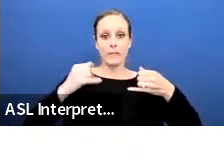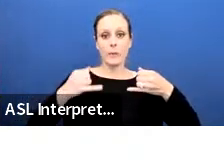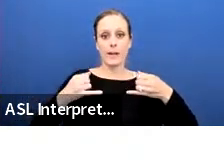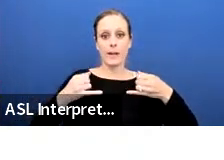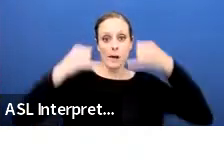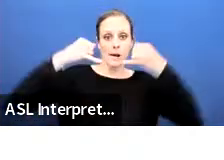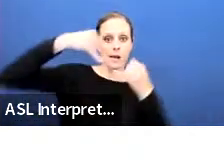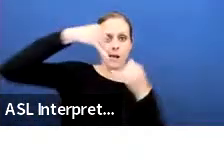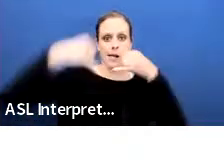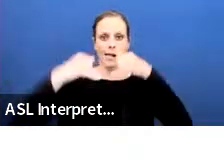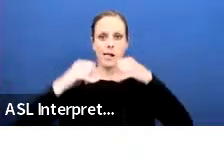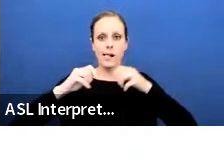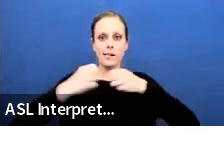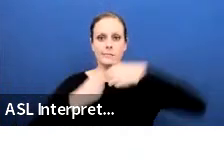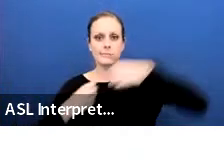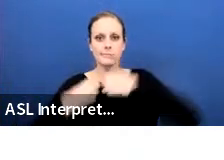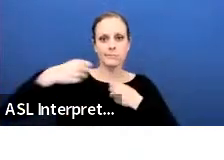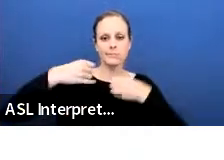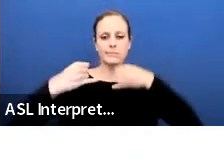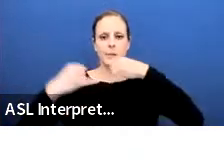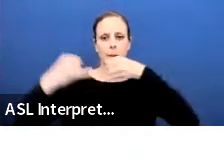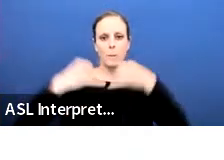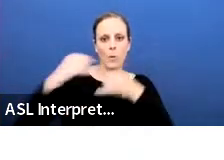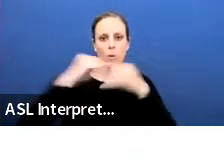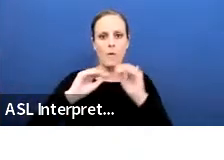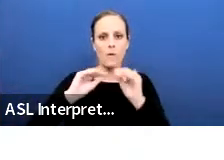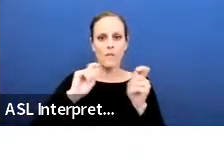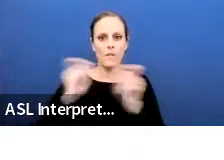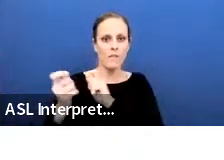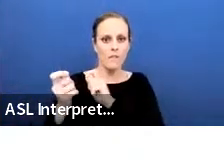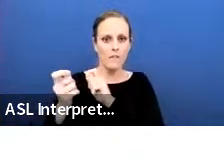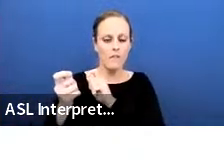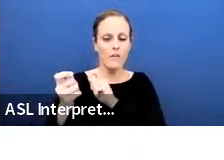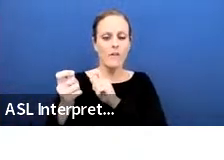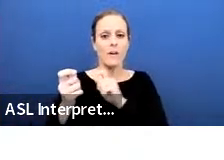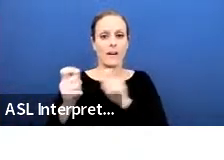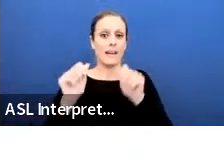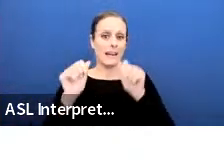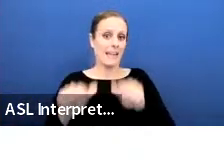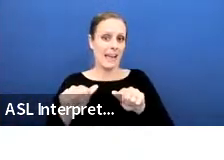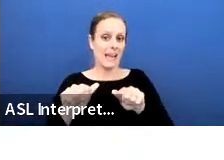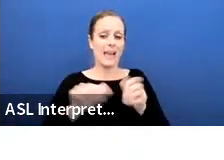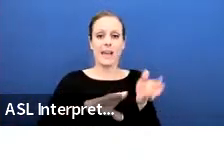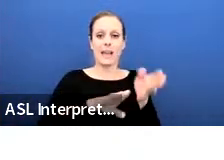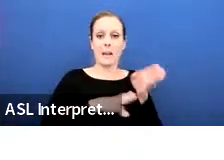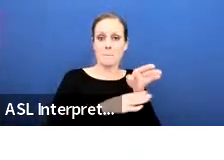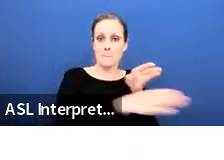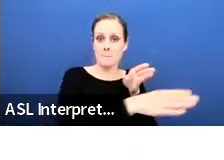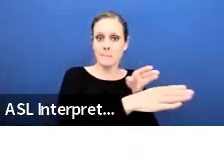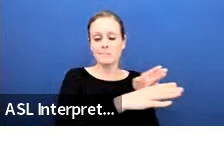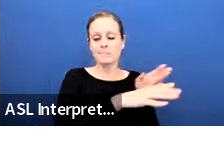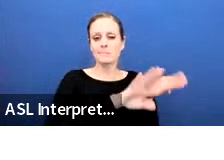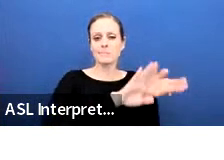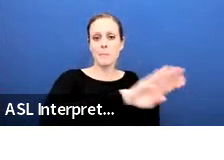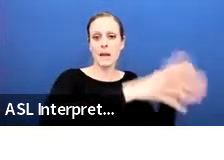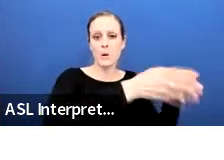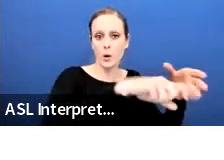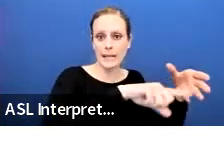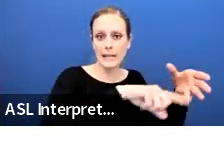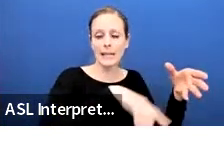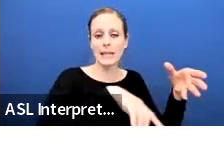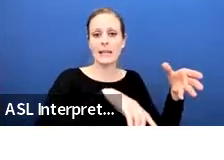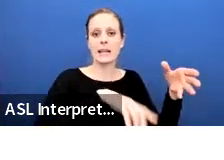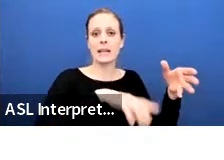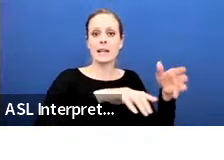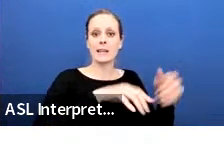drawn, can take away voting rights from the minority. And redistricting can also empower a